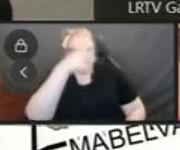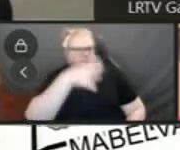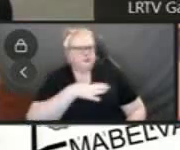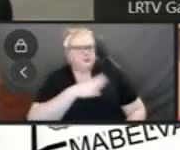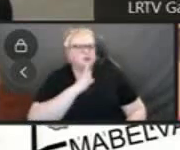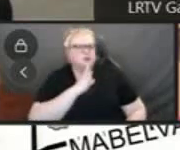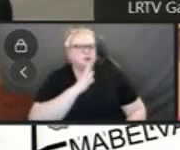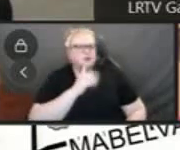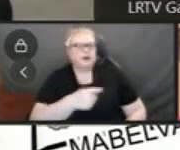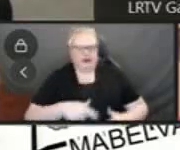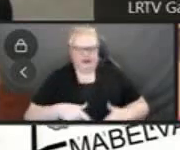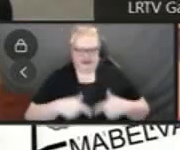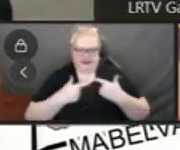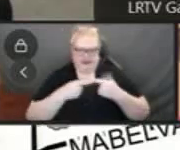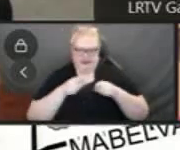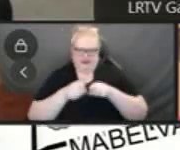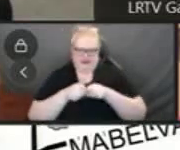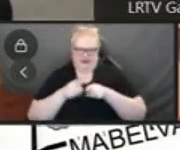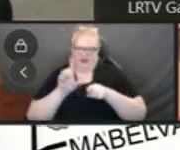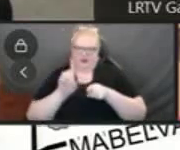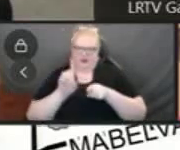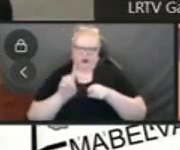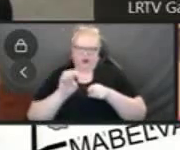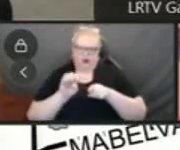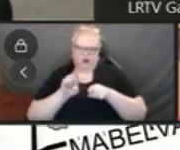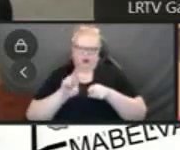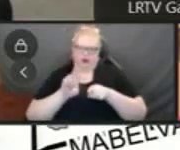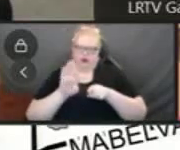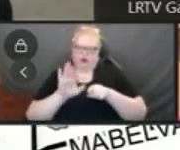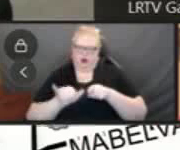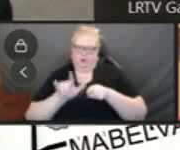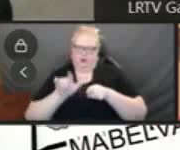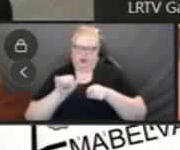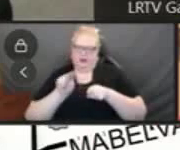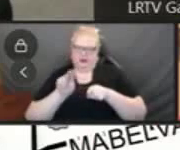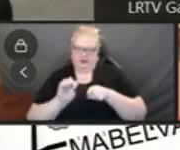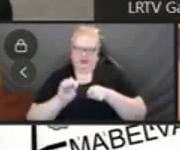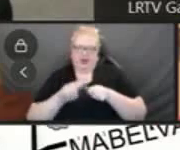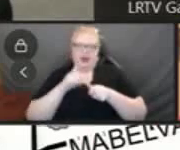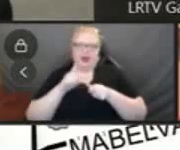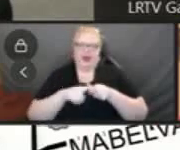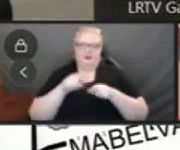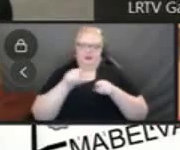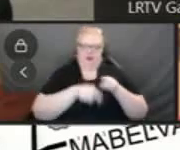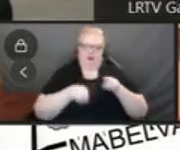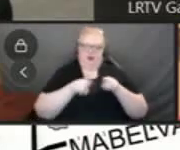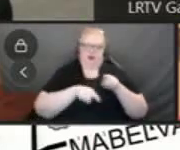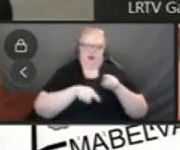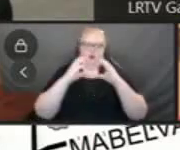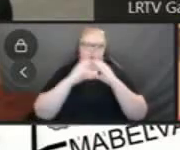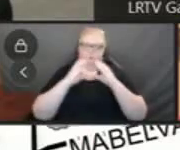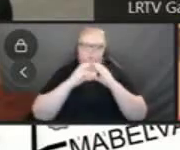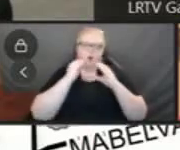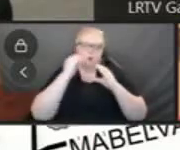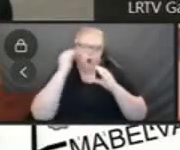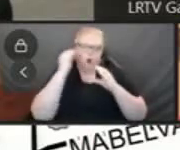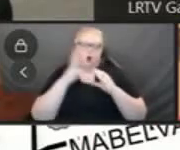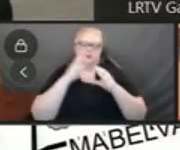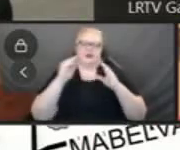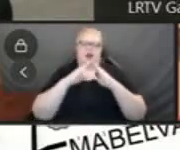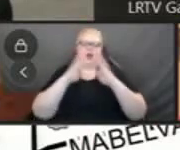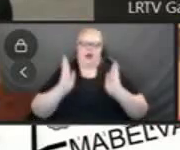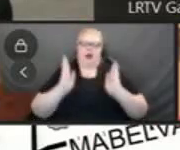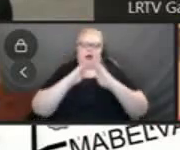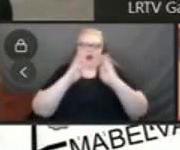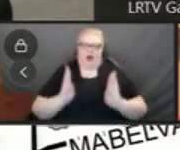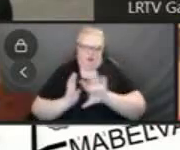it says Derby Lane. And then we have mobile homes in this area. We have houses in this area. And